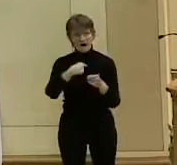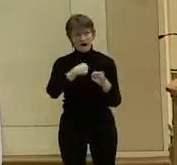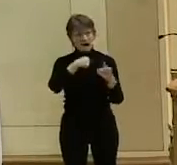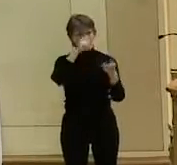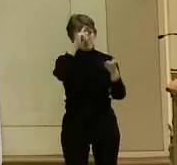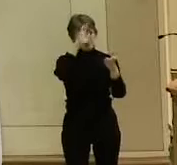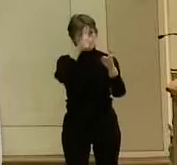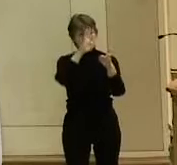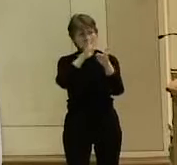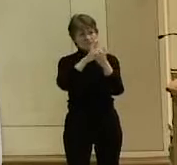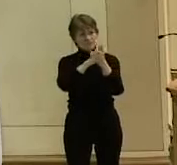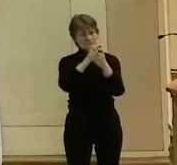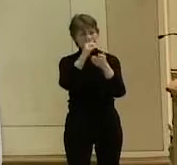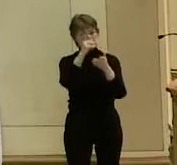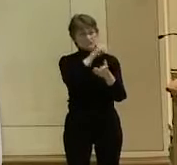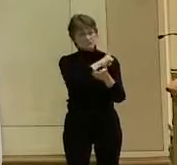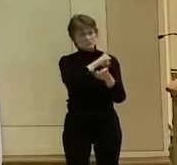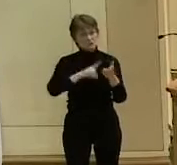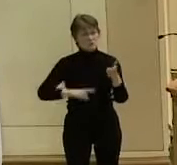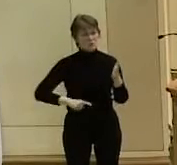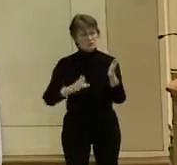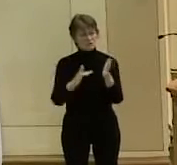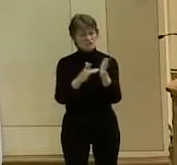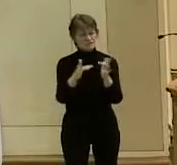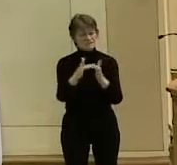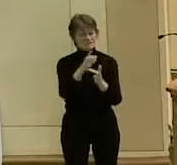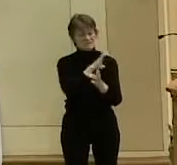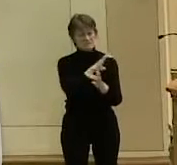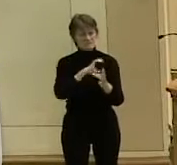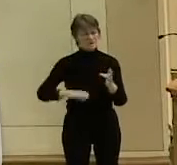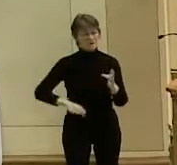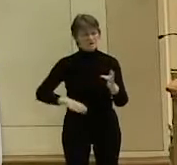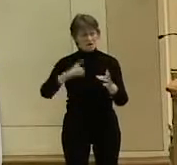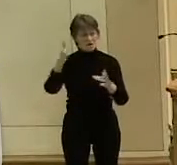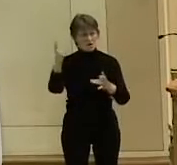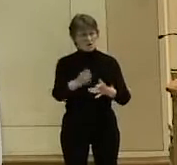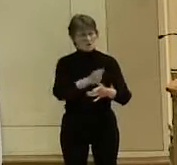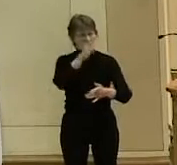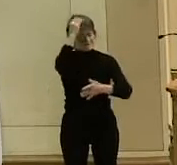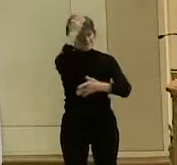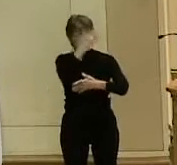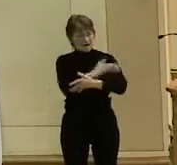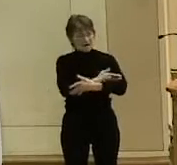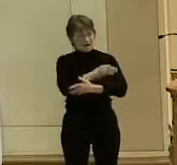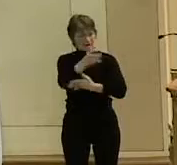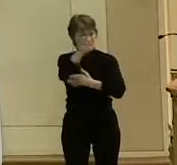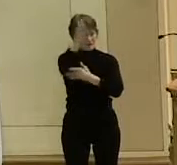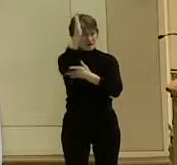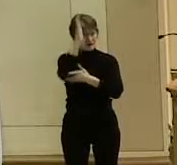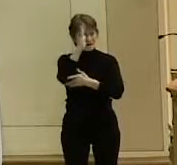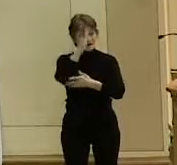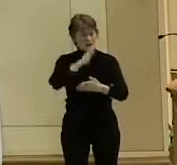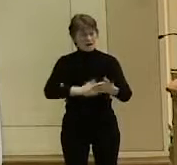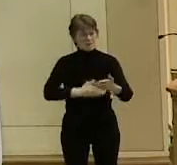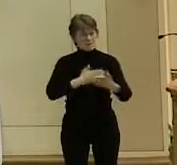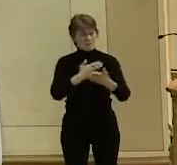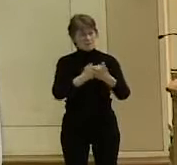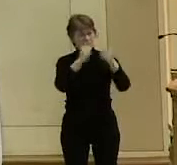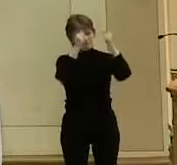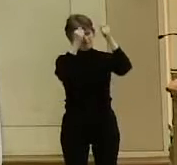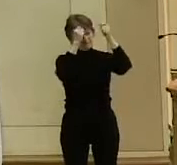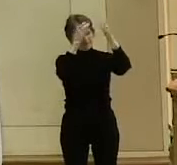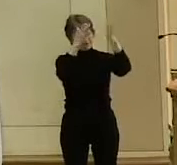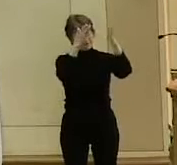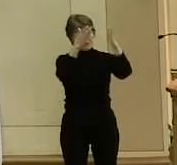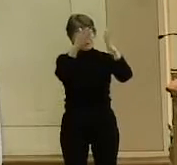invisible. I believe in one Lord, Jesus Christ, the only begotten Son of God, born of the Father before all